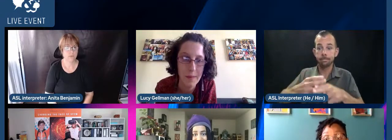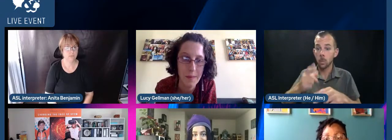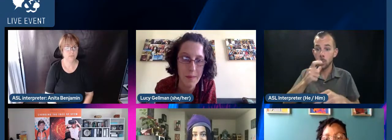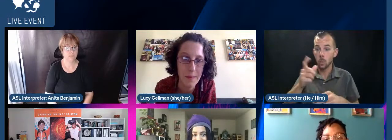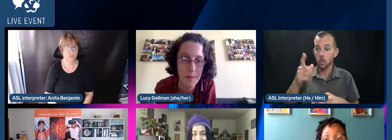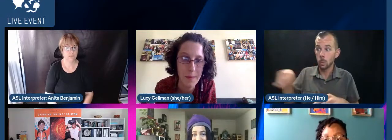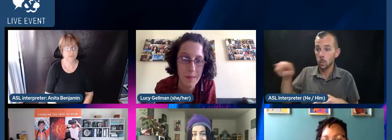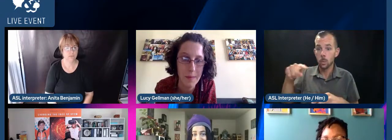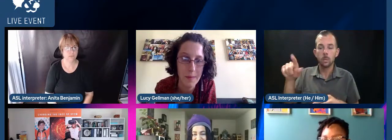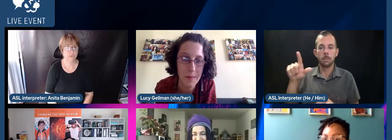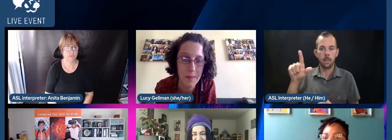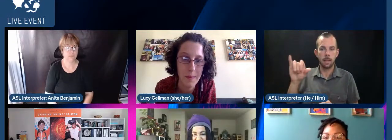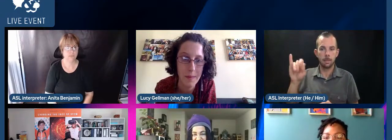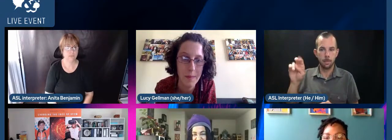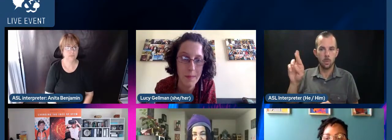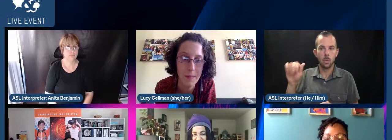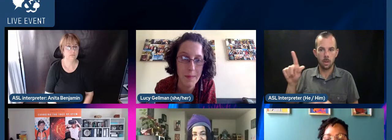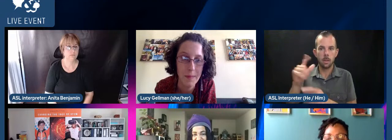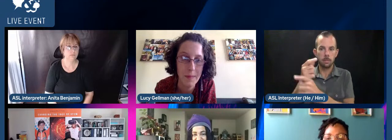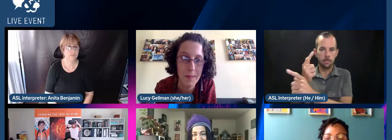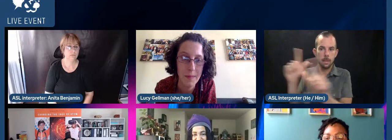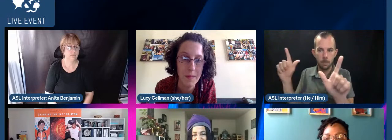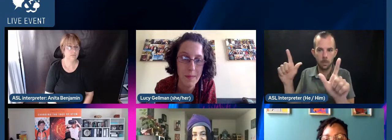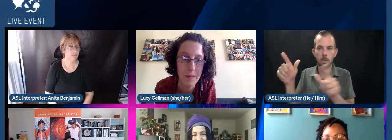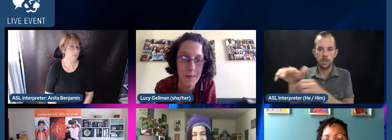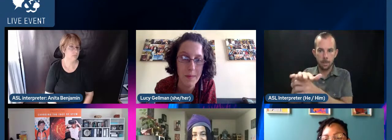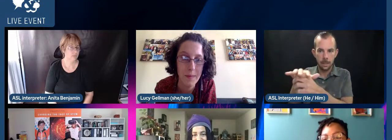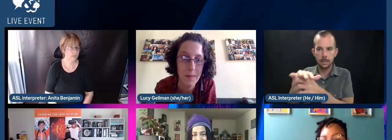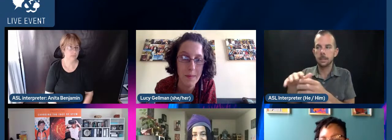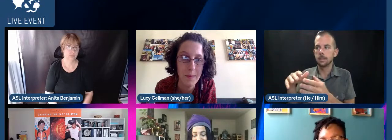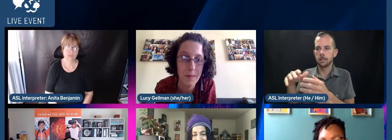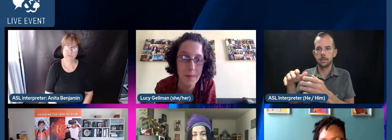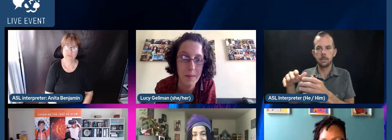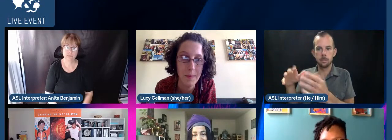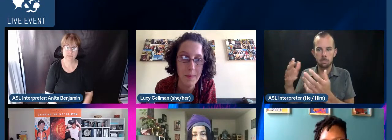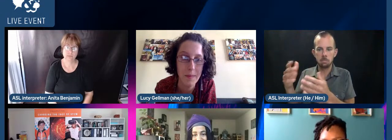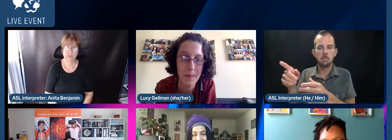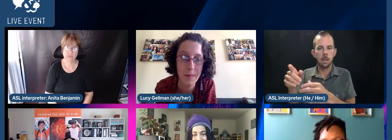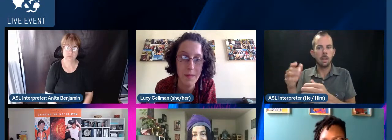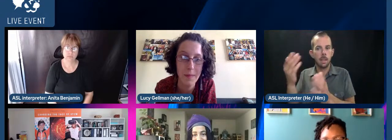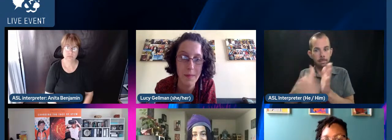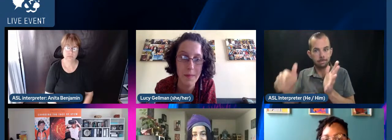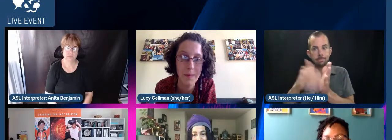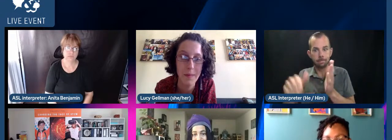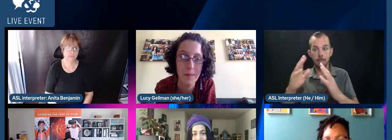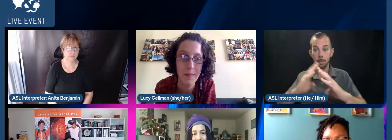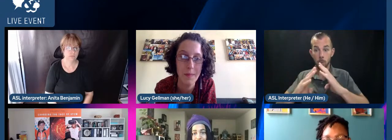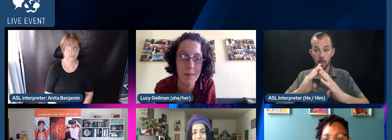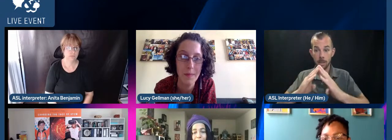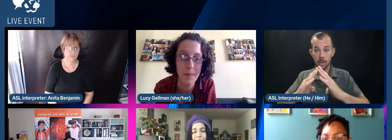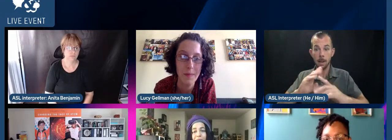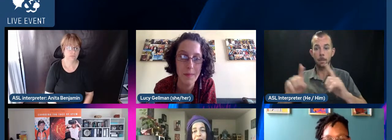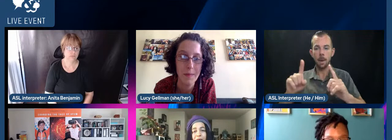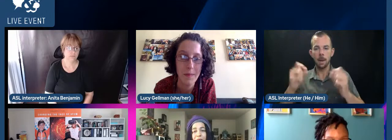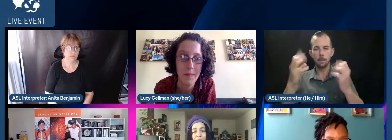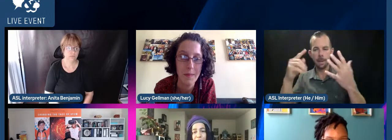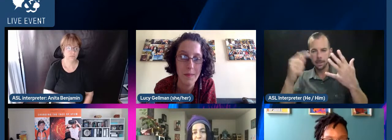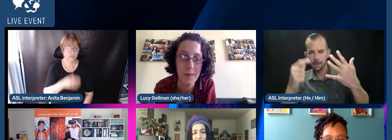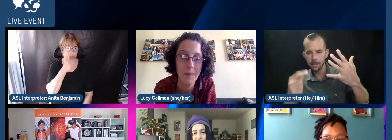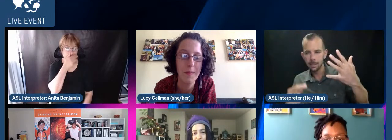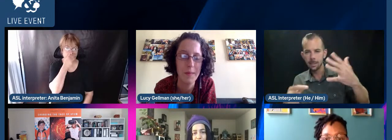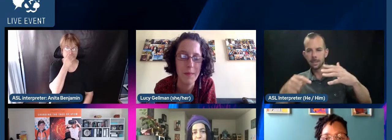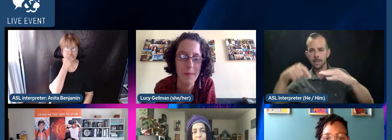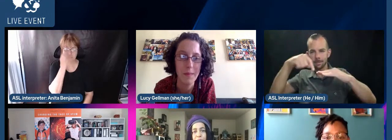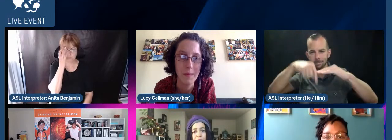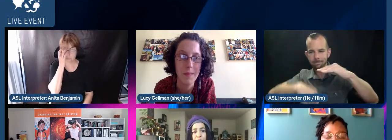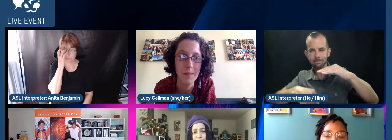but like specifically liberal spaces, is that like, there are certain things that are intentionally left undefined so as to make people feel more comfortable,